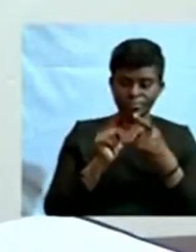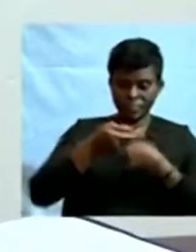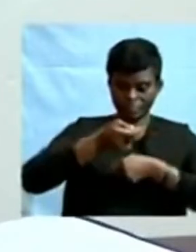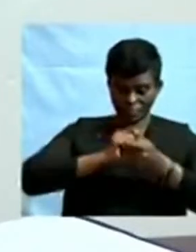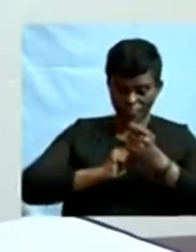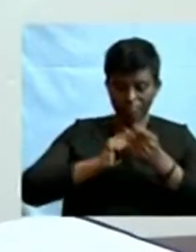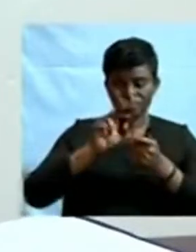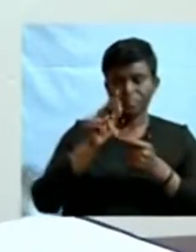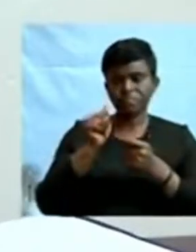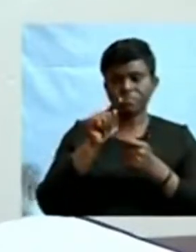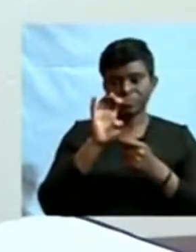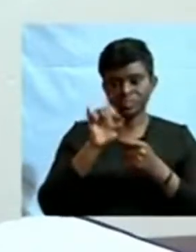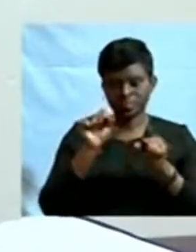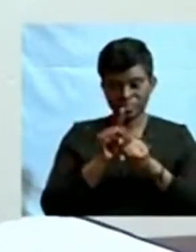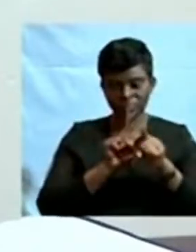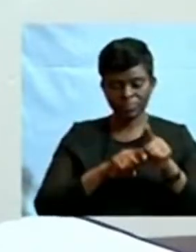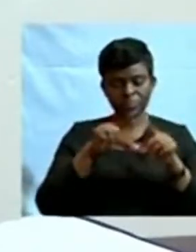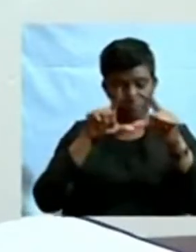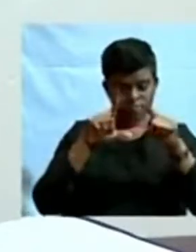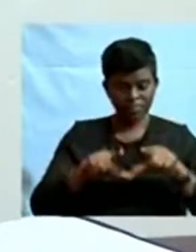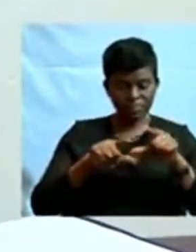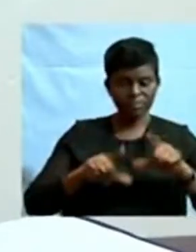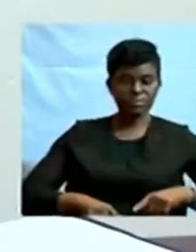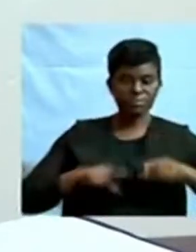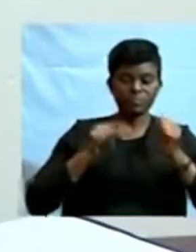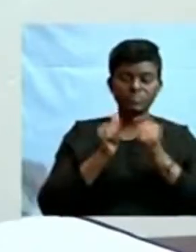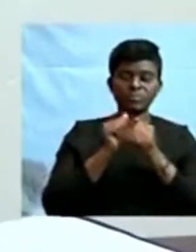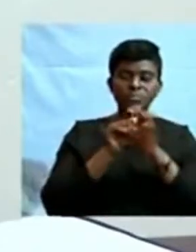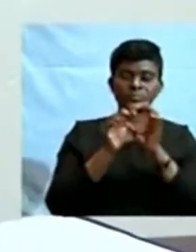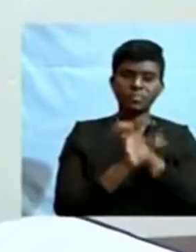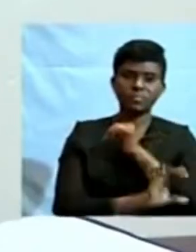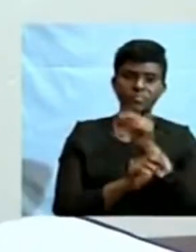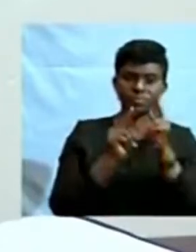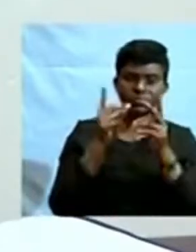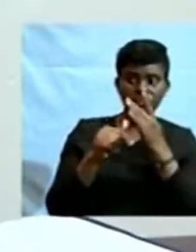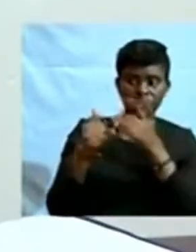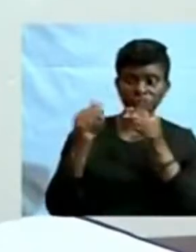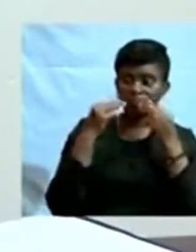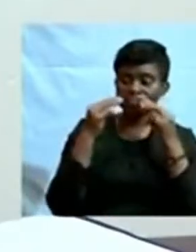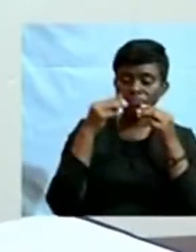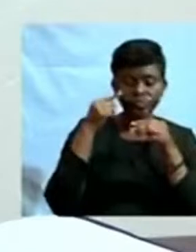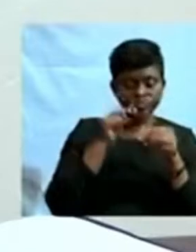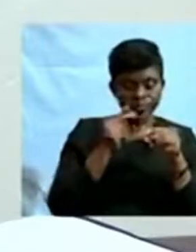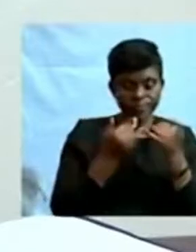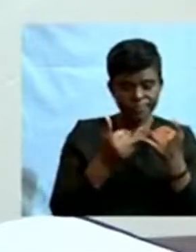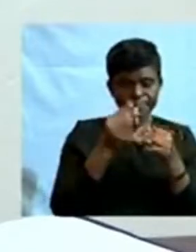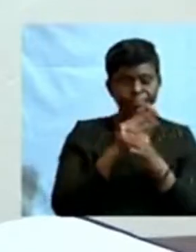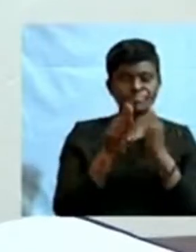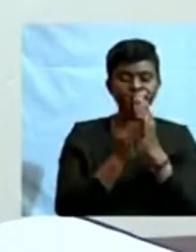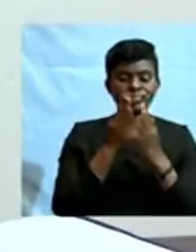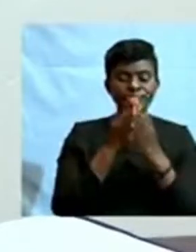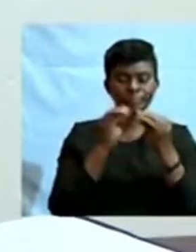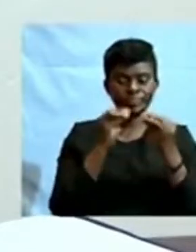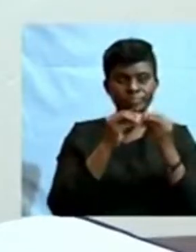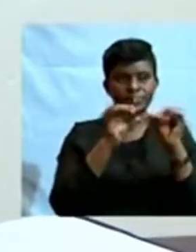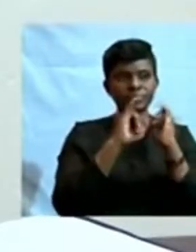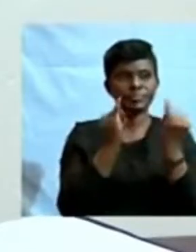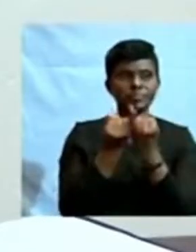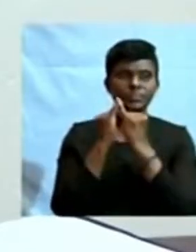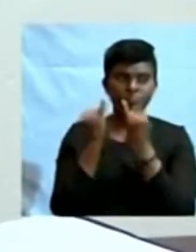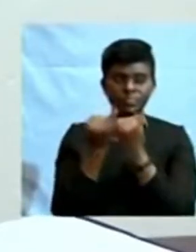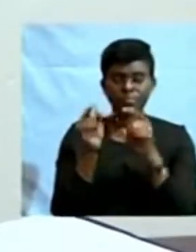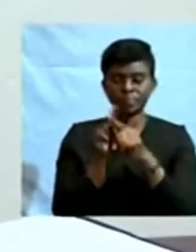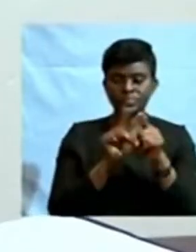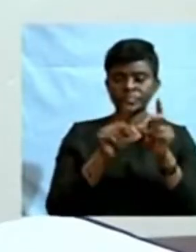rate. It will lower the cost of living within the country. So that message for us to build our institutions